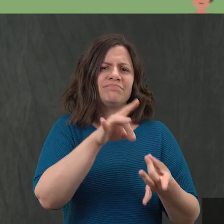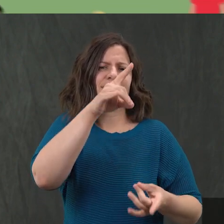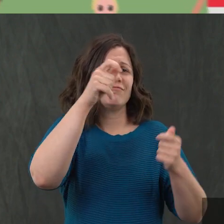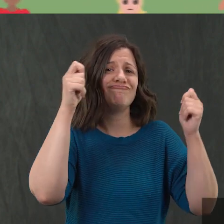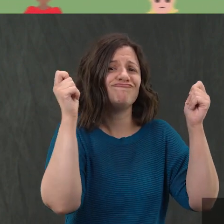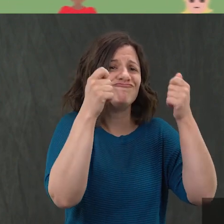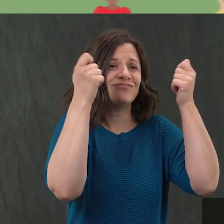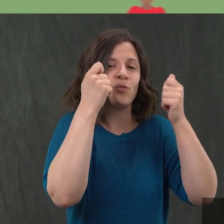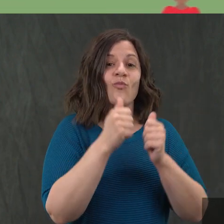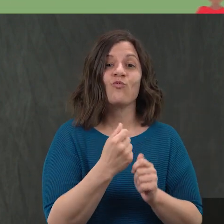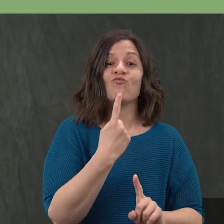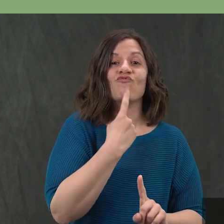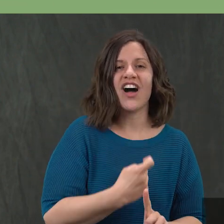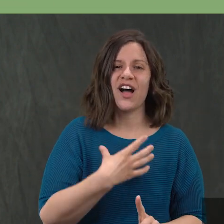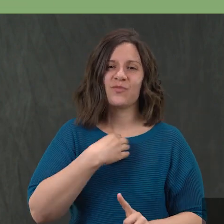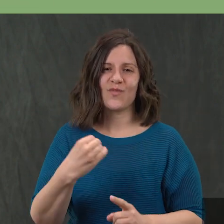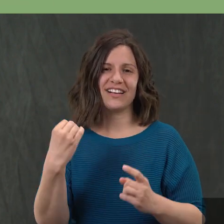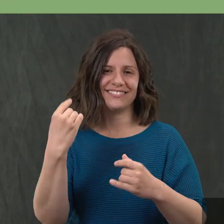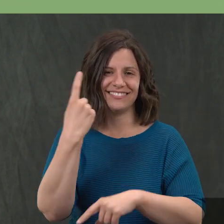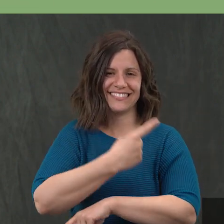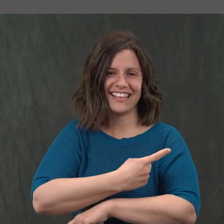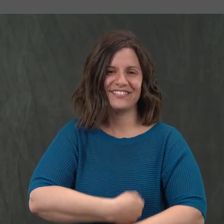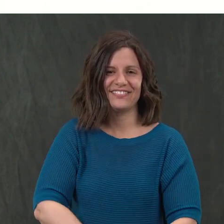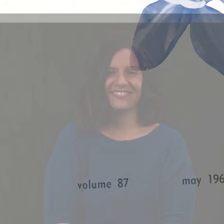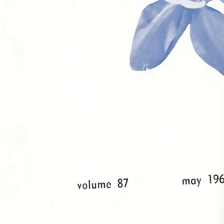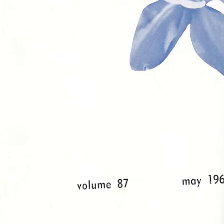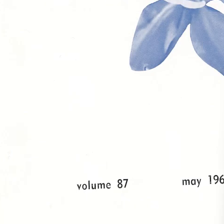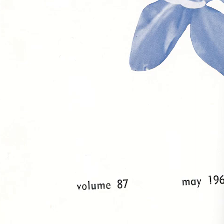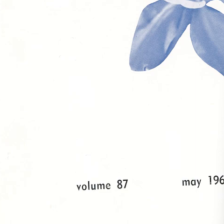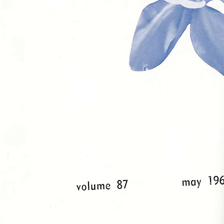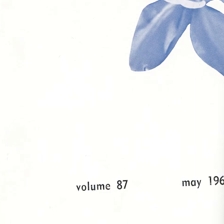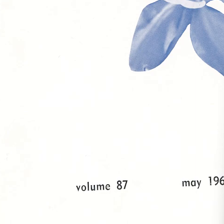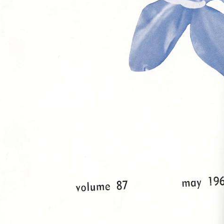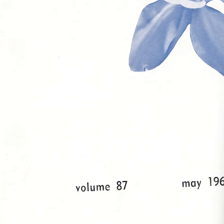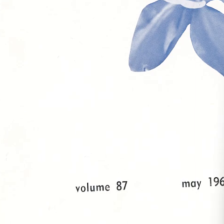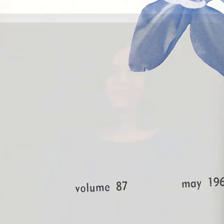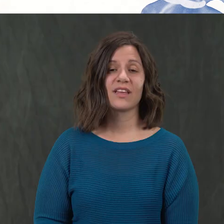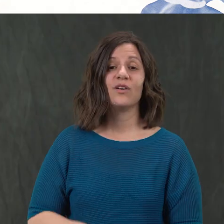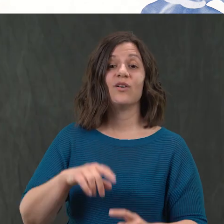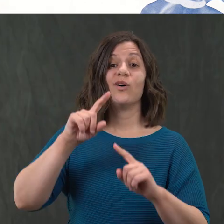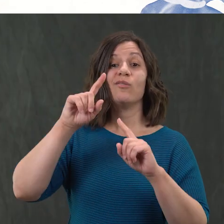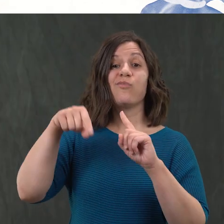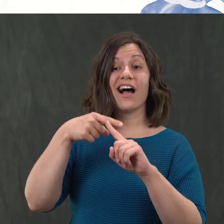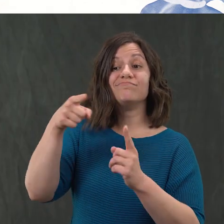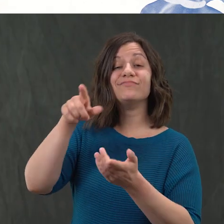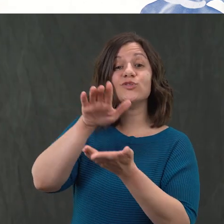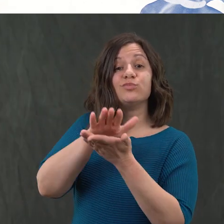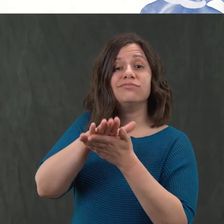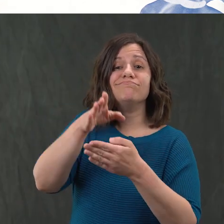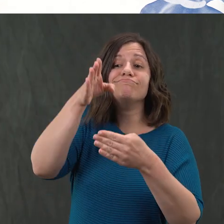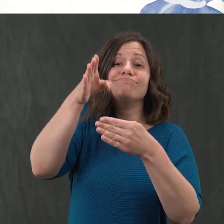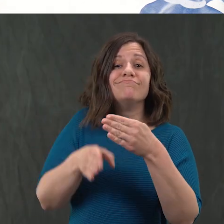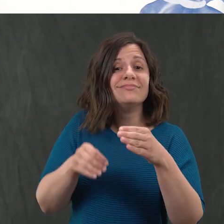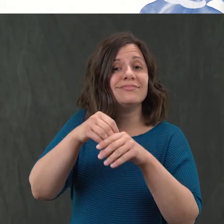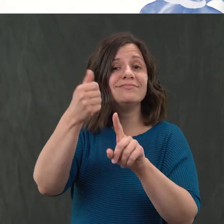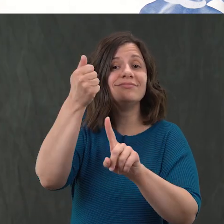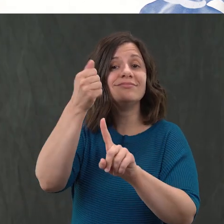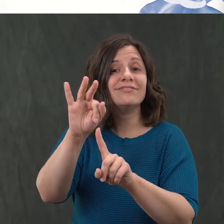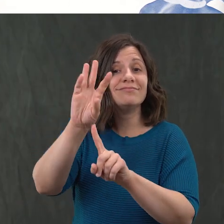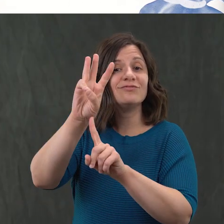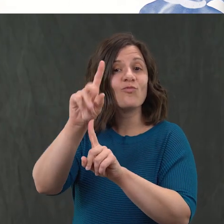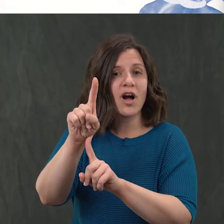And school spirit was celebrated with Red and White Day. Photos, Superintendent Stell and tour check. When school ended in